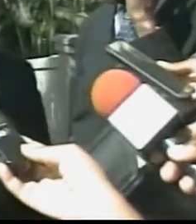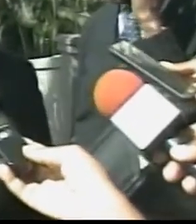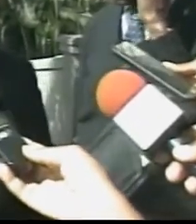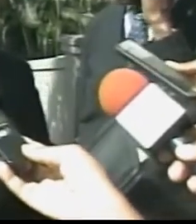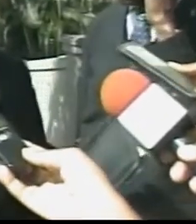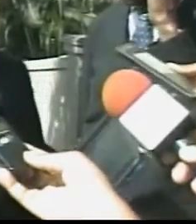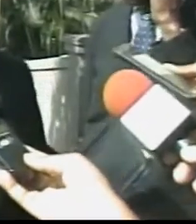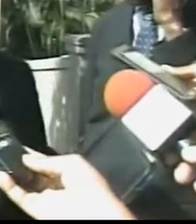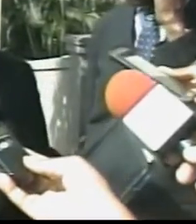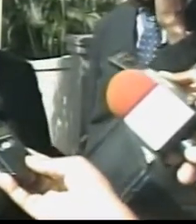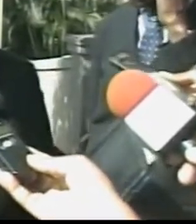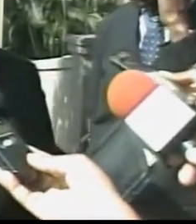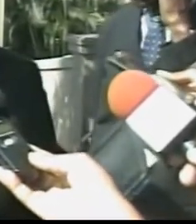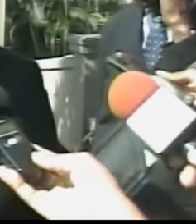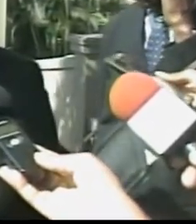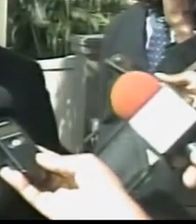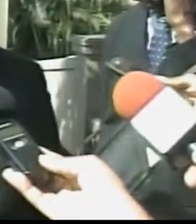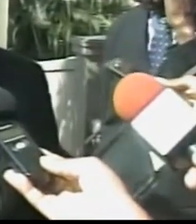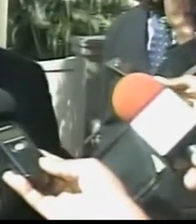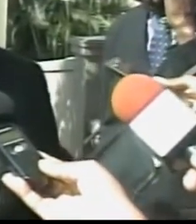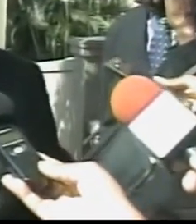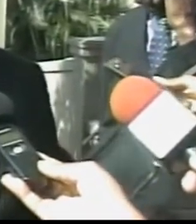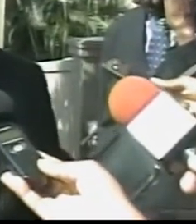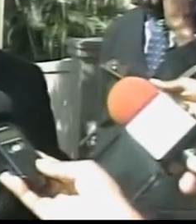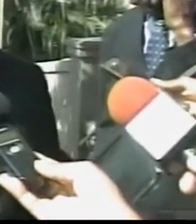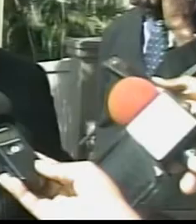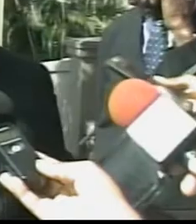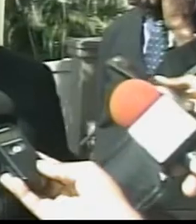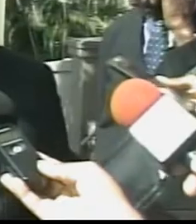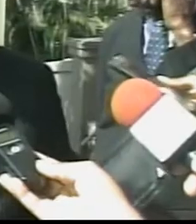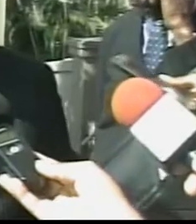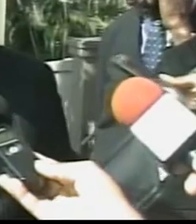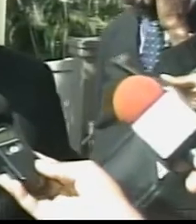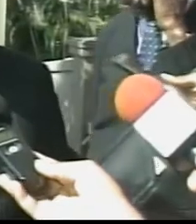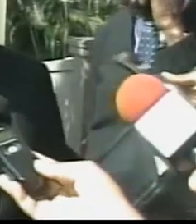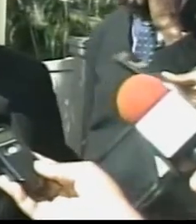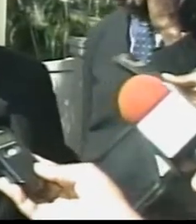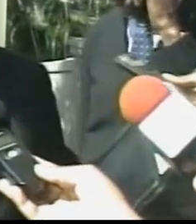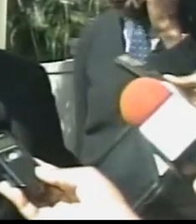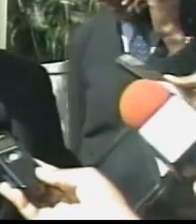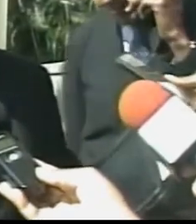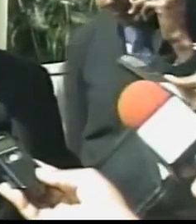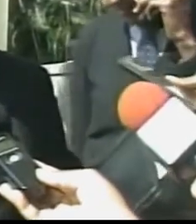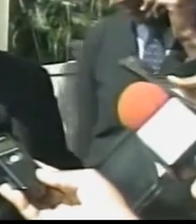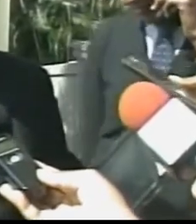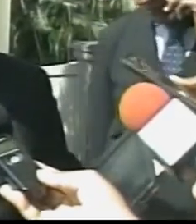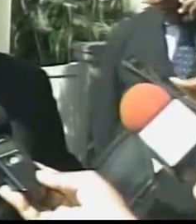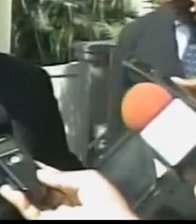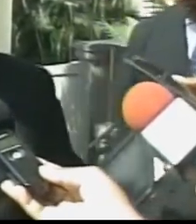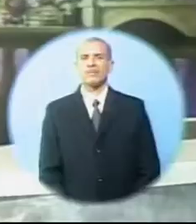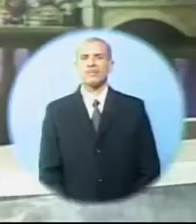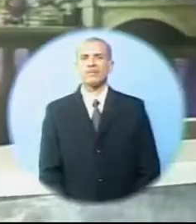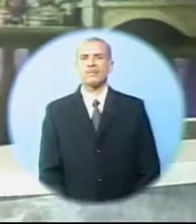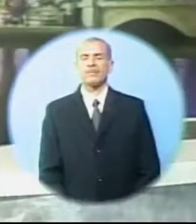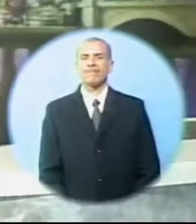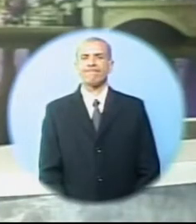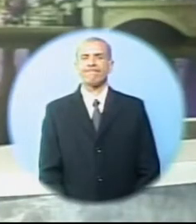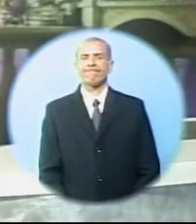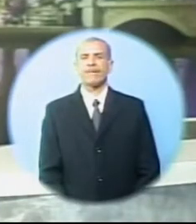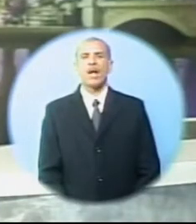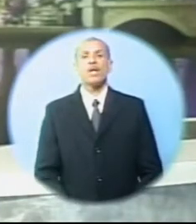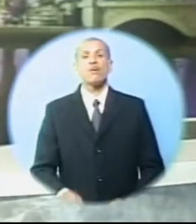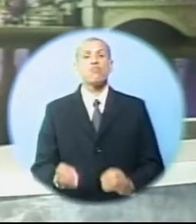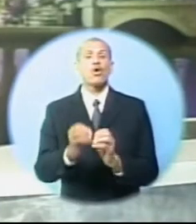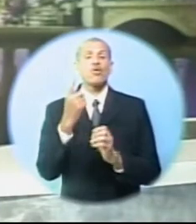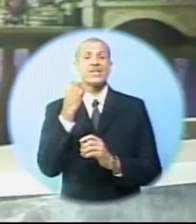proceedings went or anything like that. I'm standing on principle until a decision has been made by the court. Well, in a